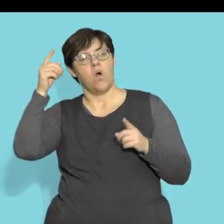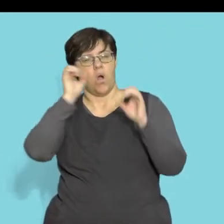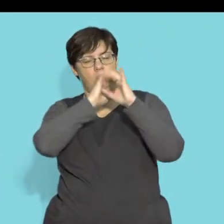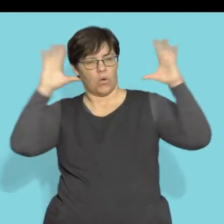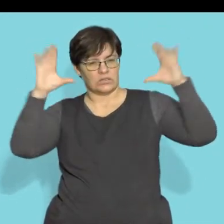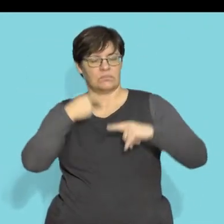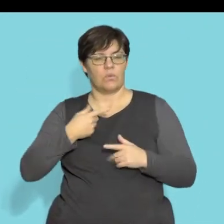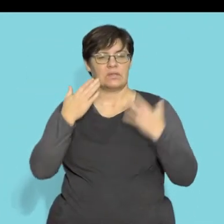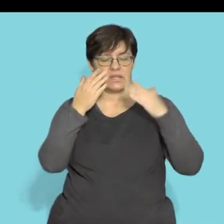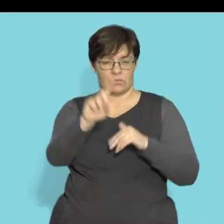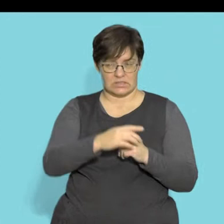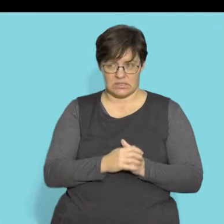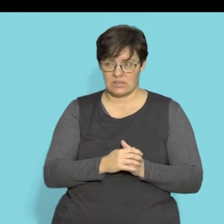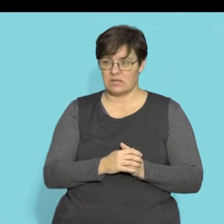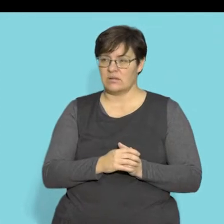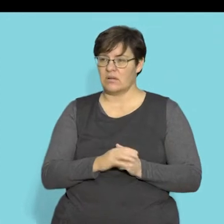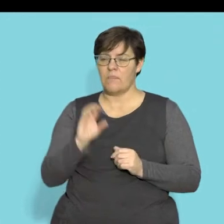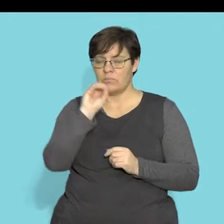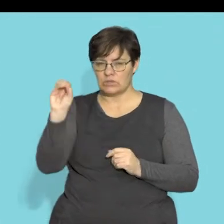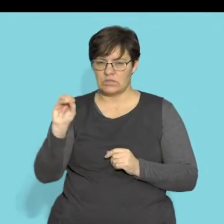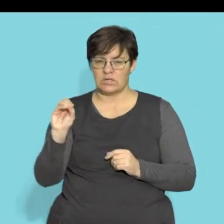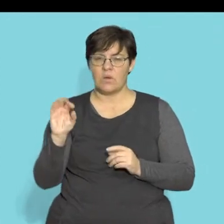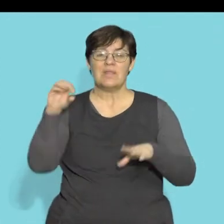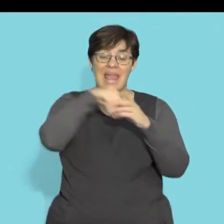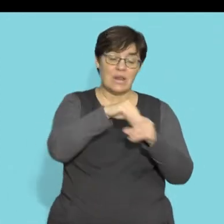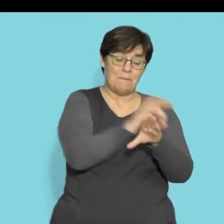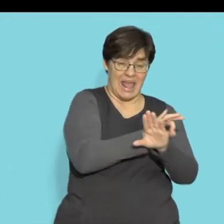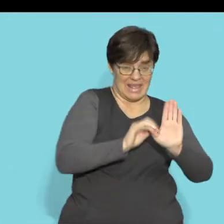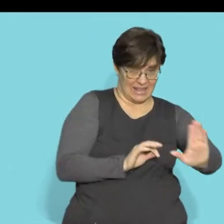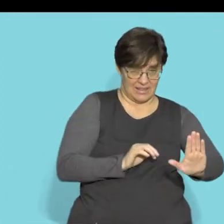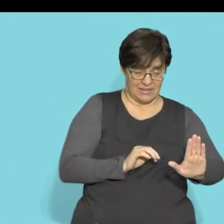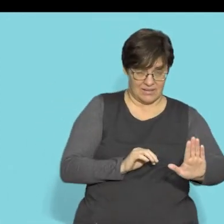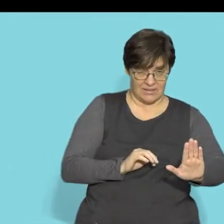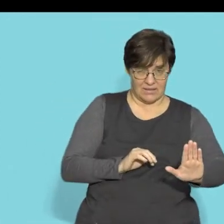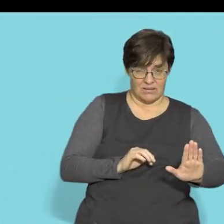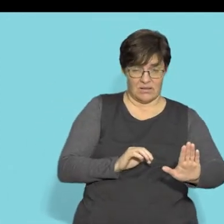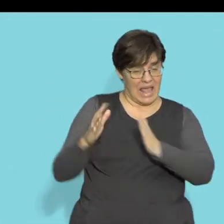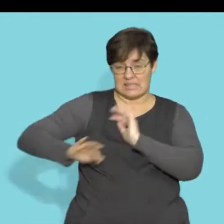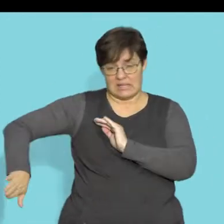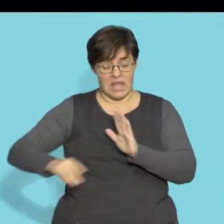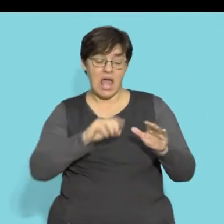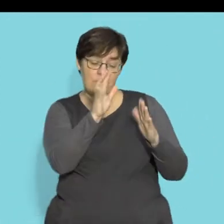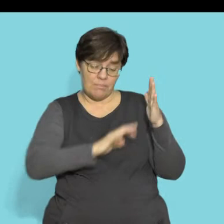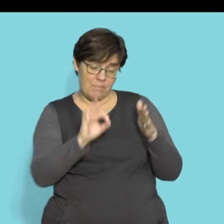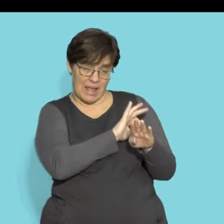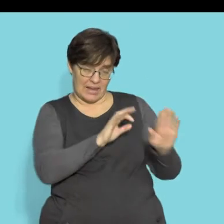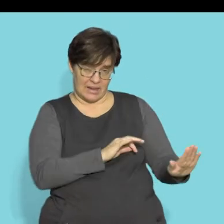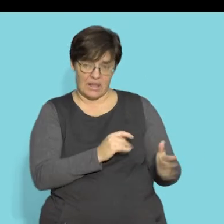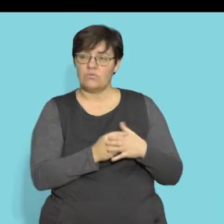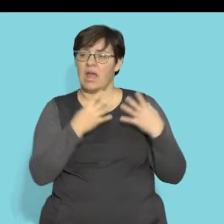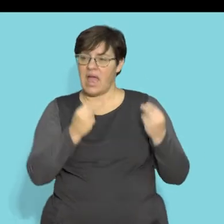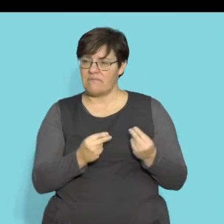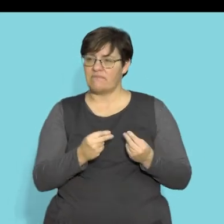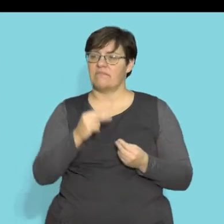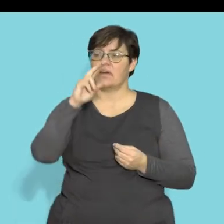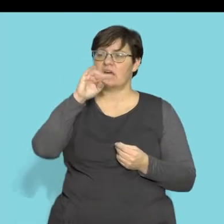again get the context of what you've studied and put that into, again, your planning, guys. This is all in the planning. Include the fact that it has